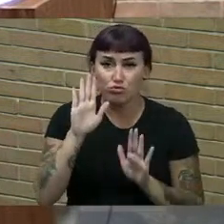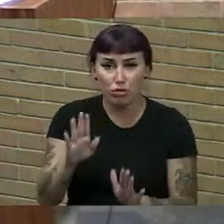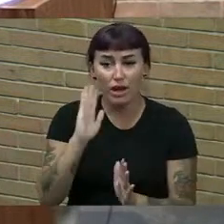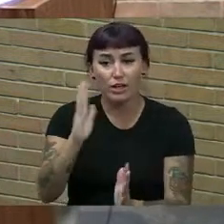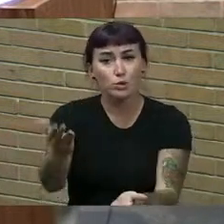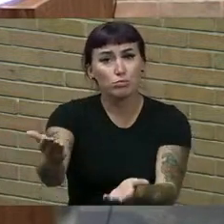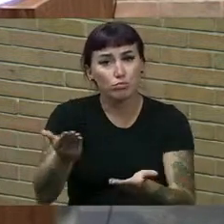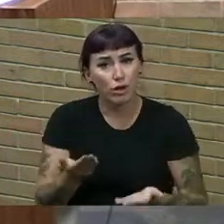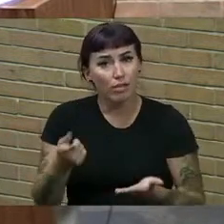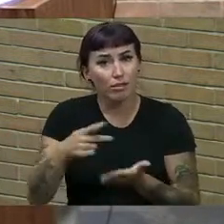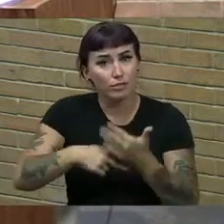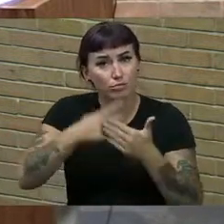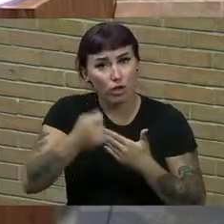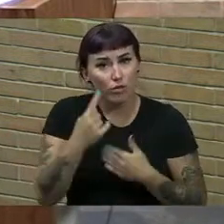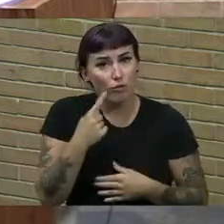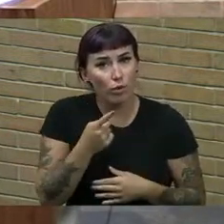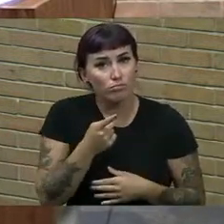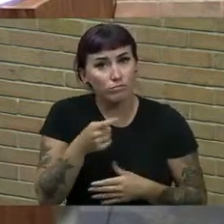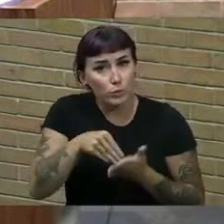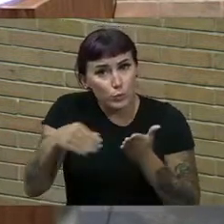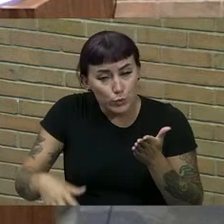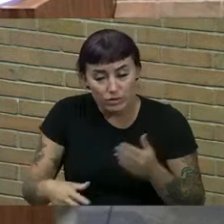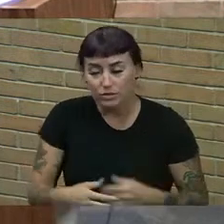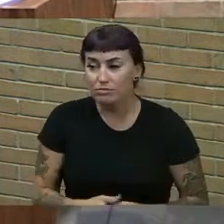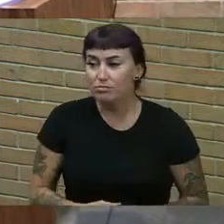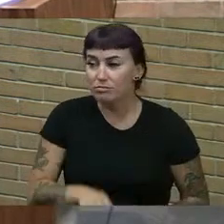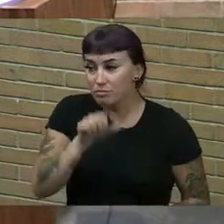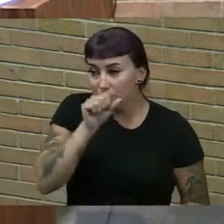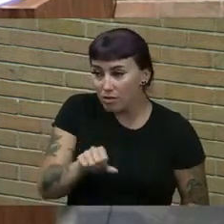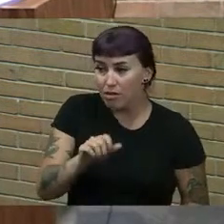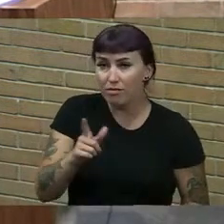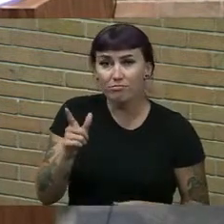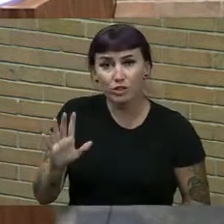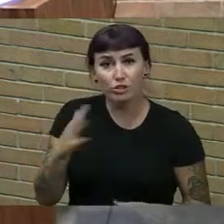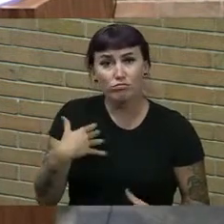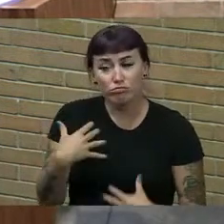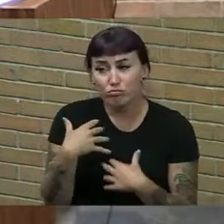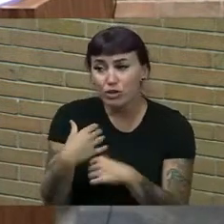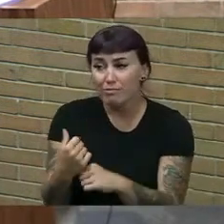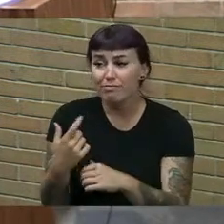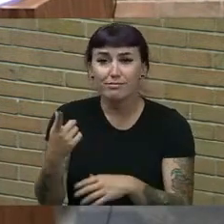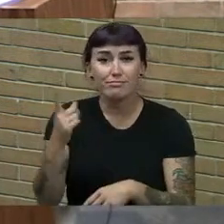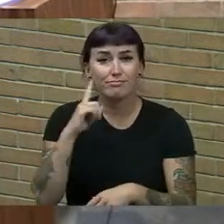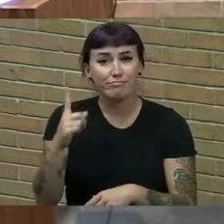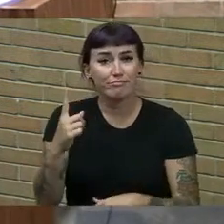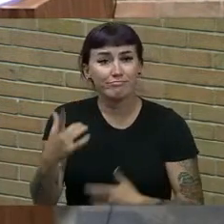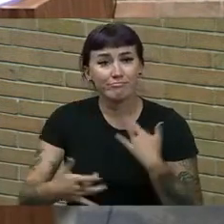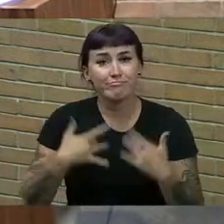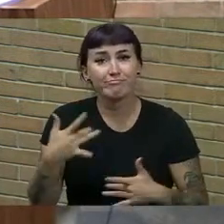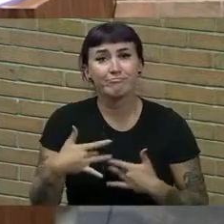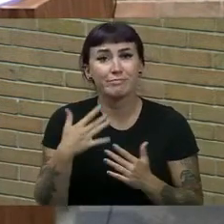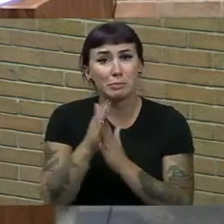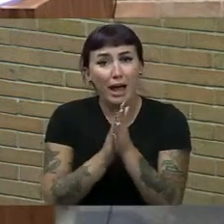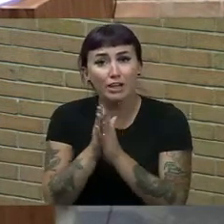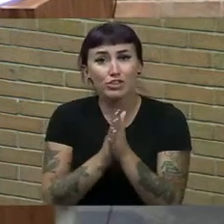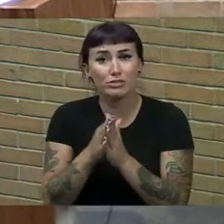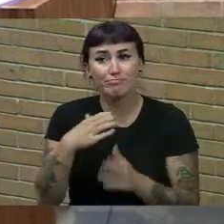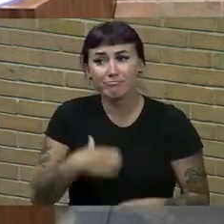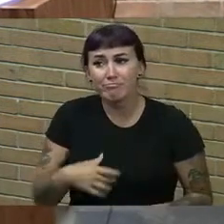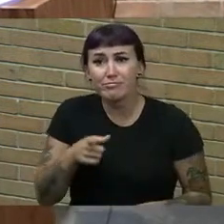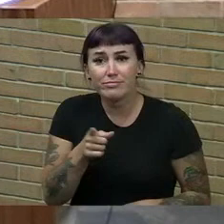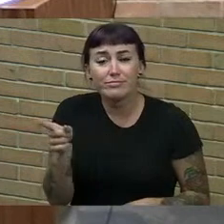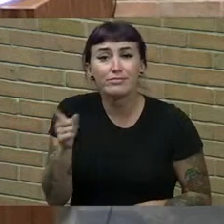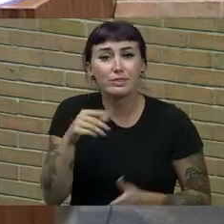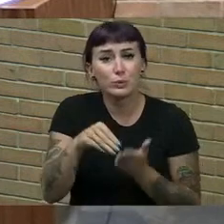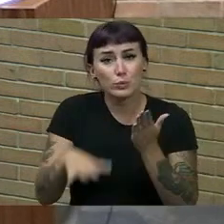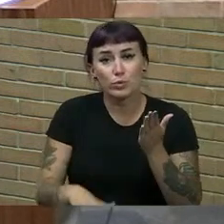project to our students. And then I love how brave and excited and passionate you guys were, and all the other